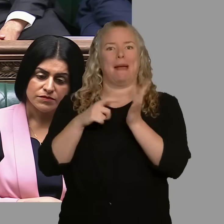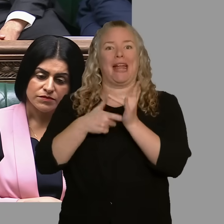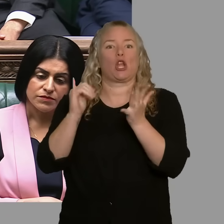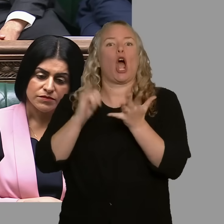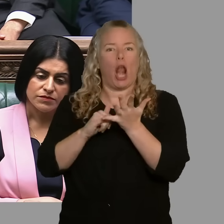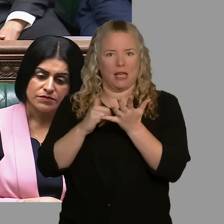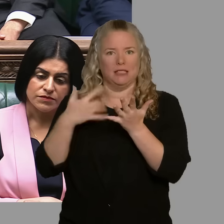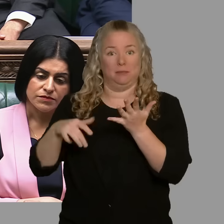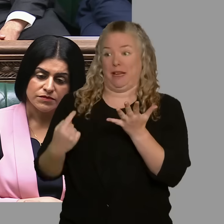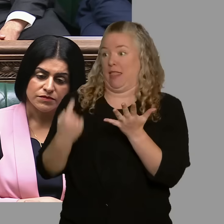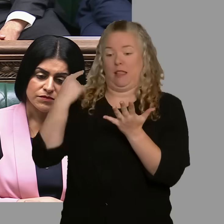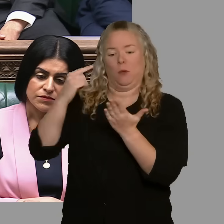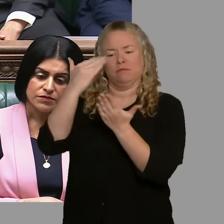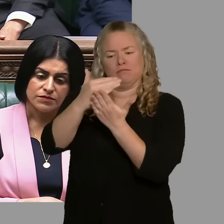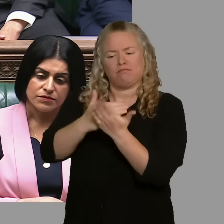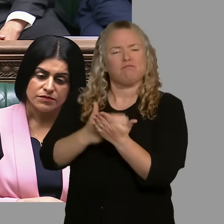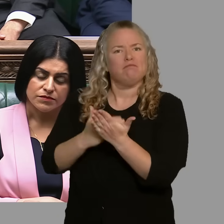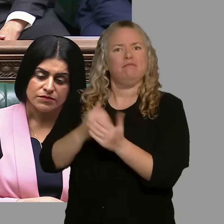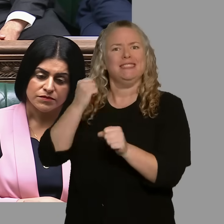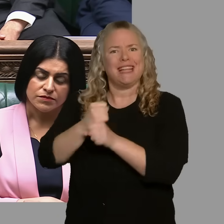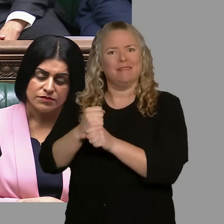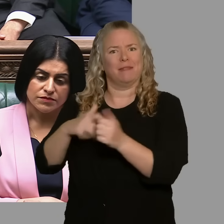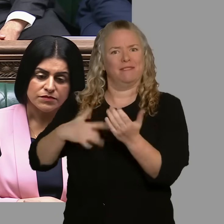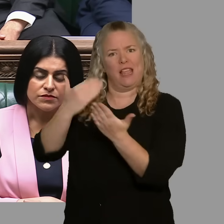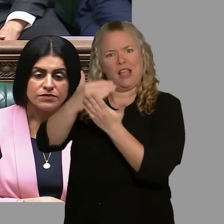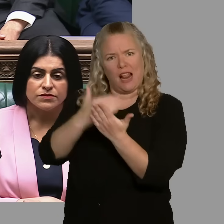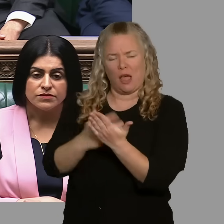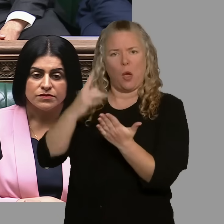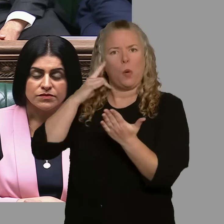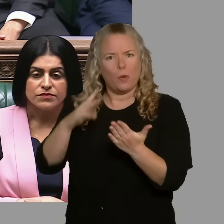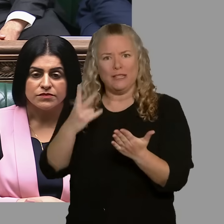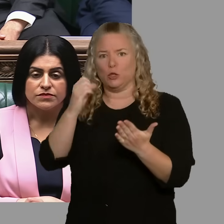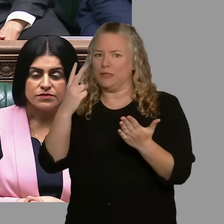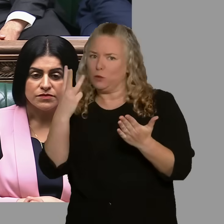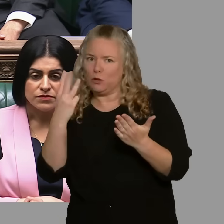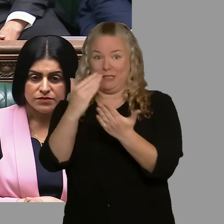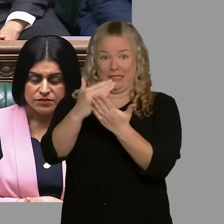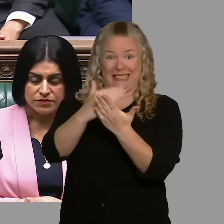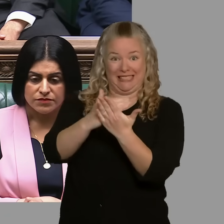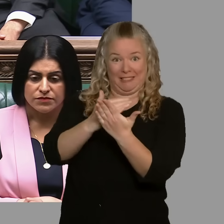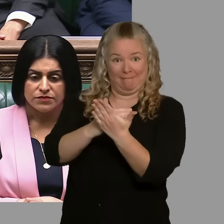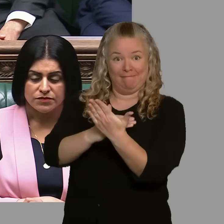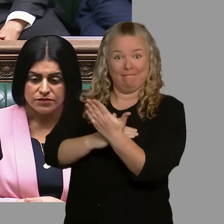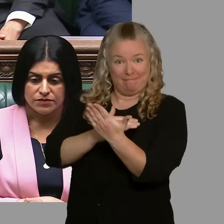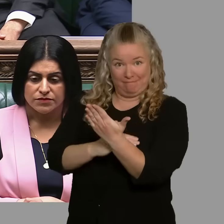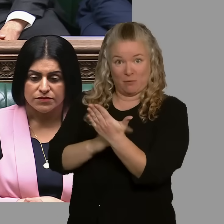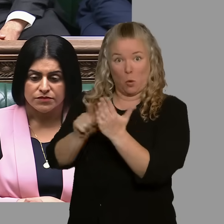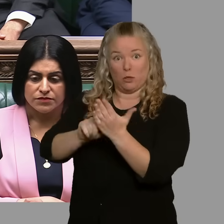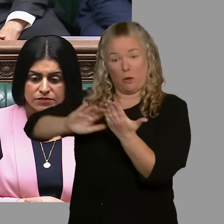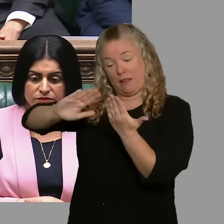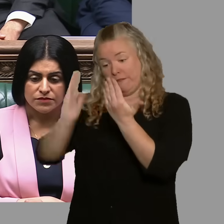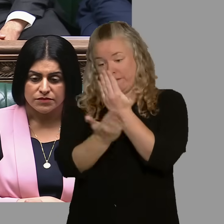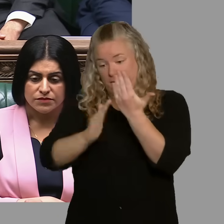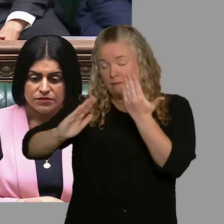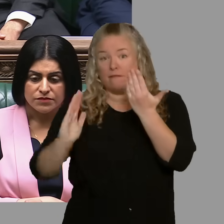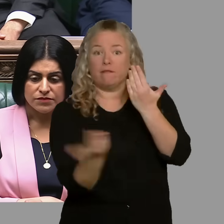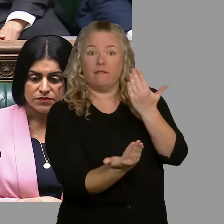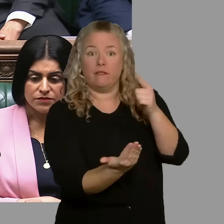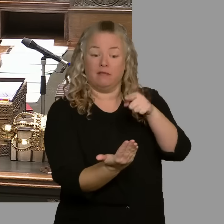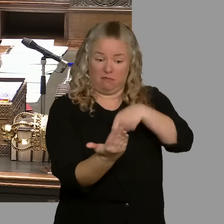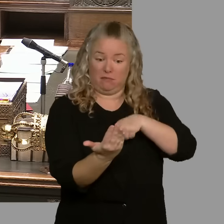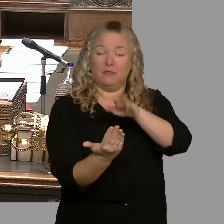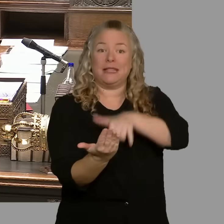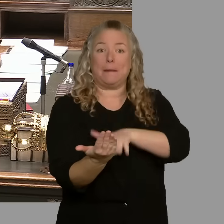statements. The Cabinet Secretary assures me that the DSNA faithfully set out the policy of the then Tory